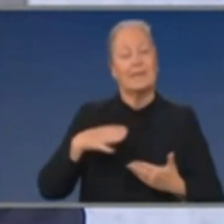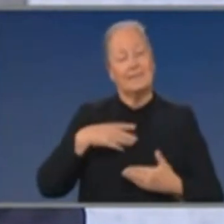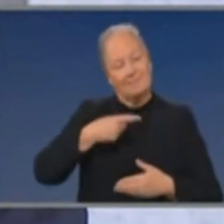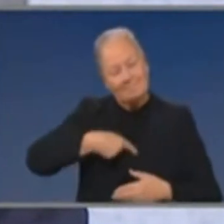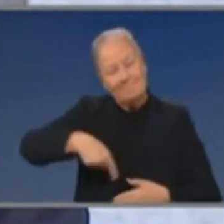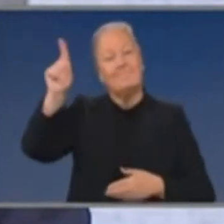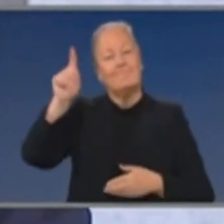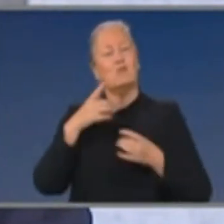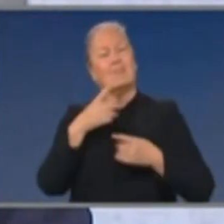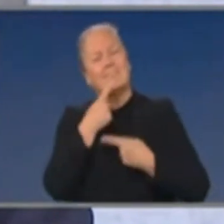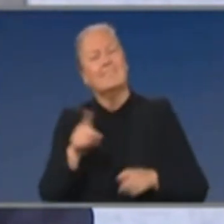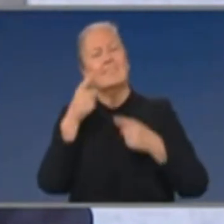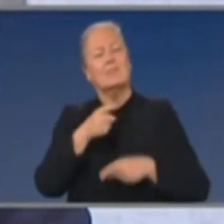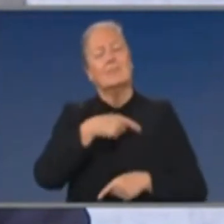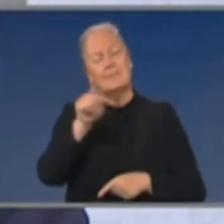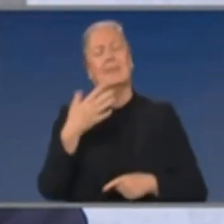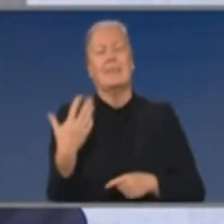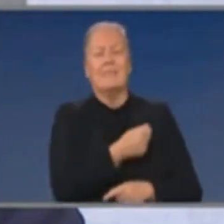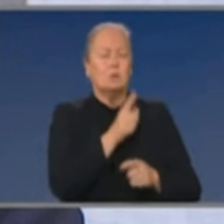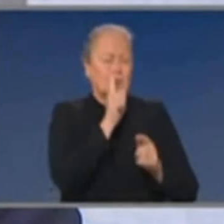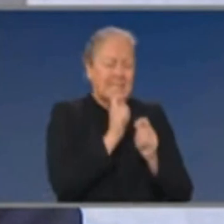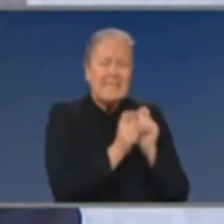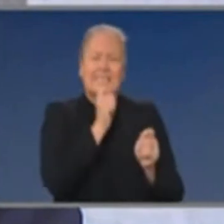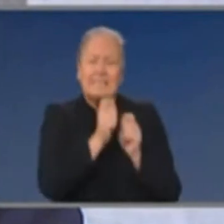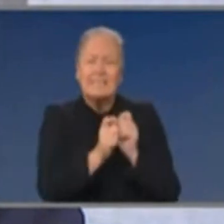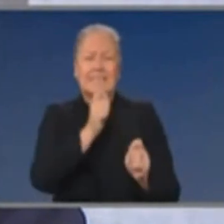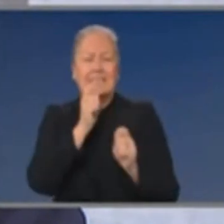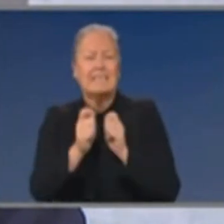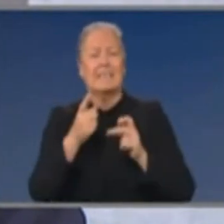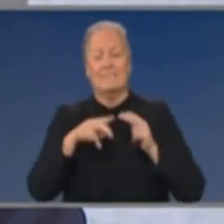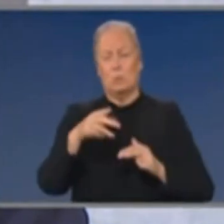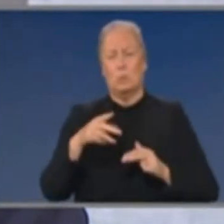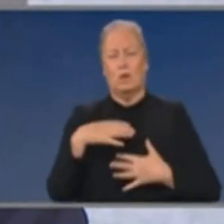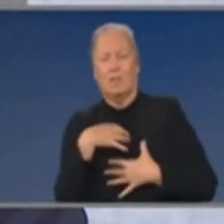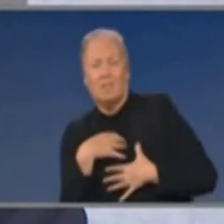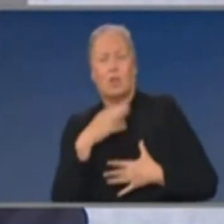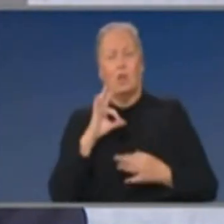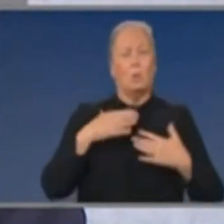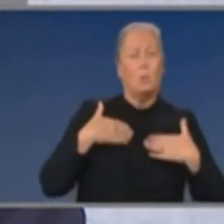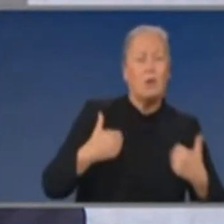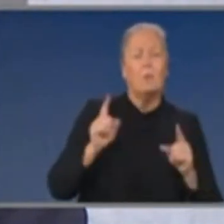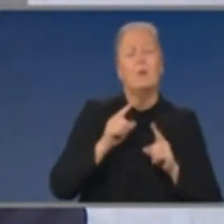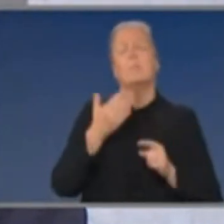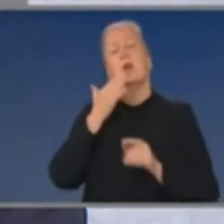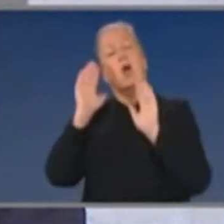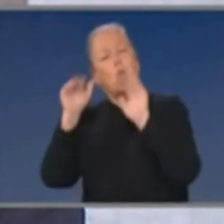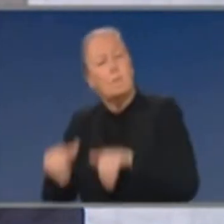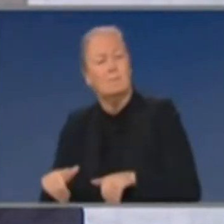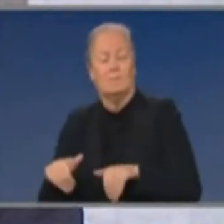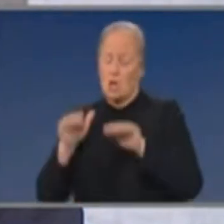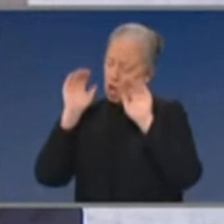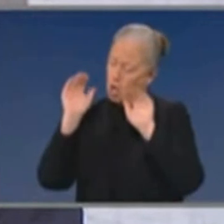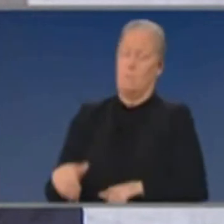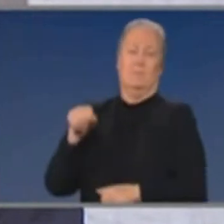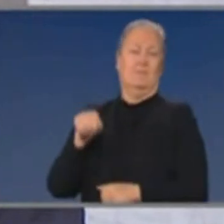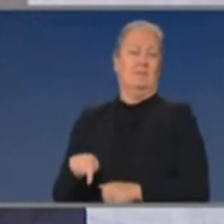the isolation of those cases that are positive and the prompt tracing of all those cases. New South Wales has done